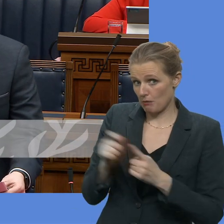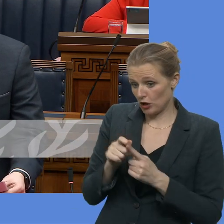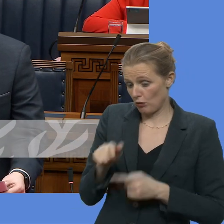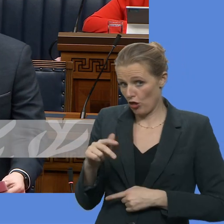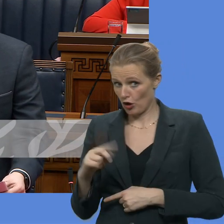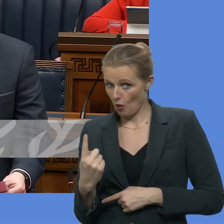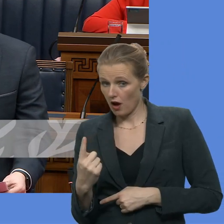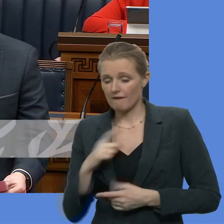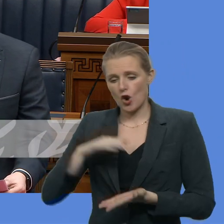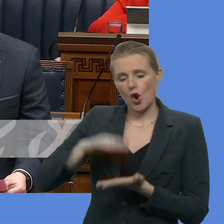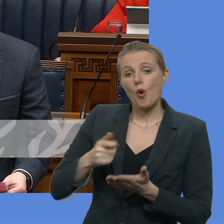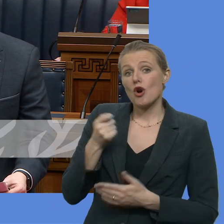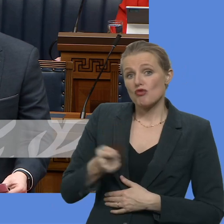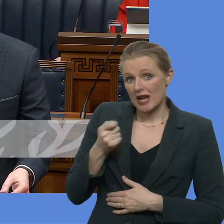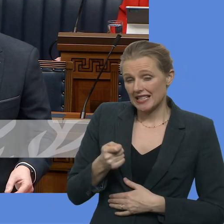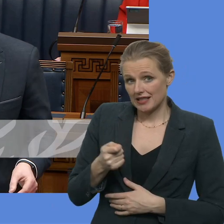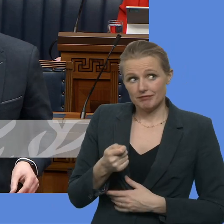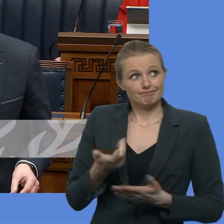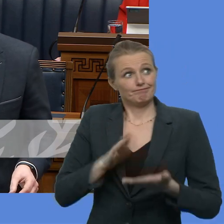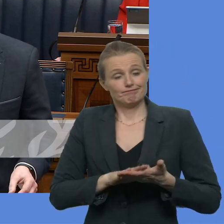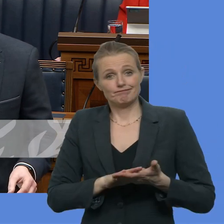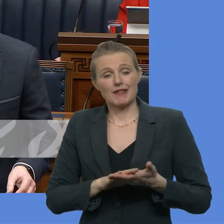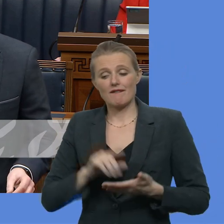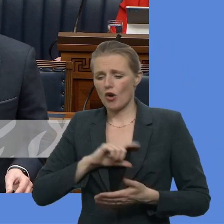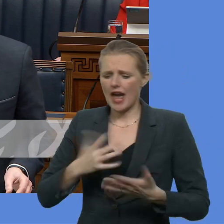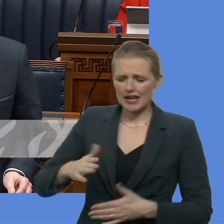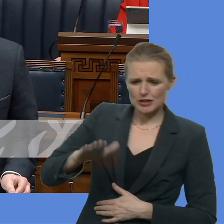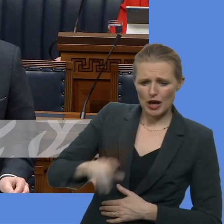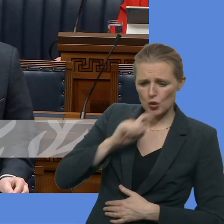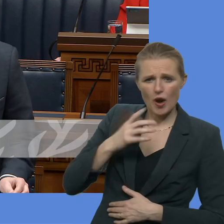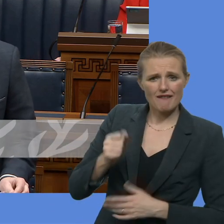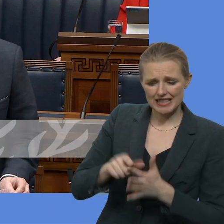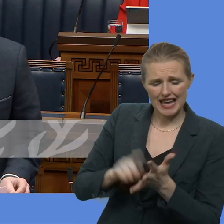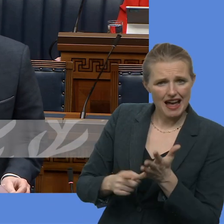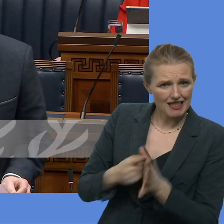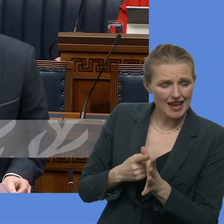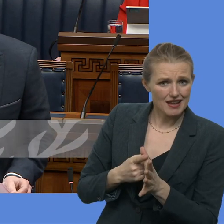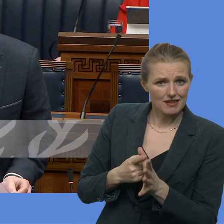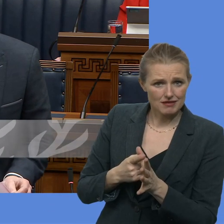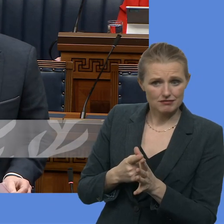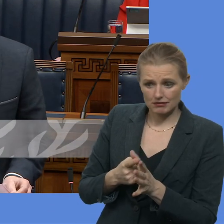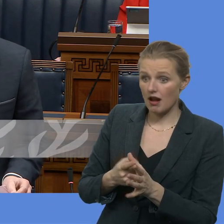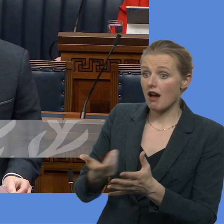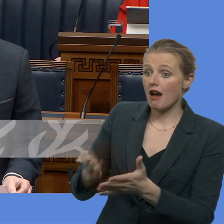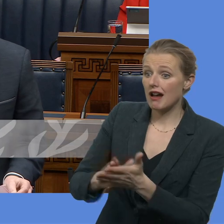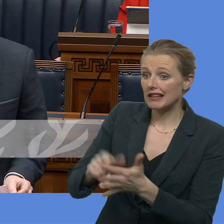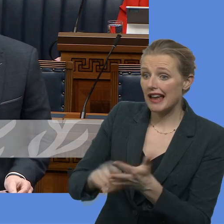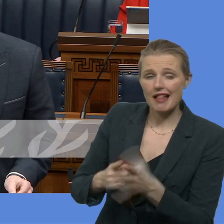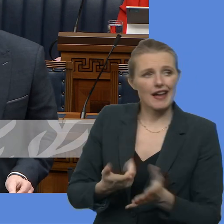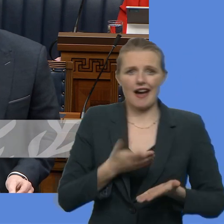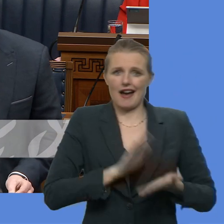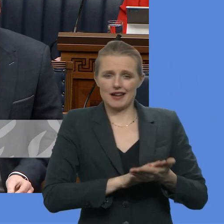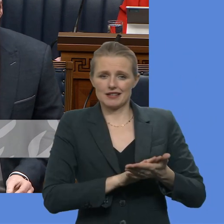£146.31 per month for a child who receives any rate of either part of DLA, except the highest rate of care part,